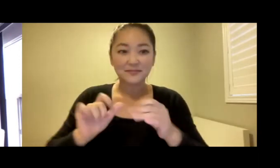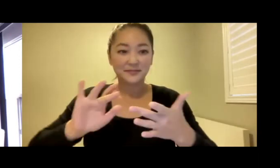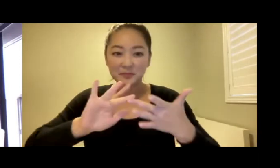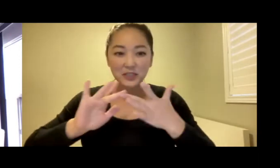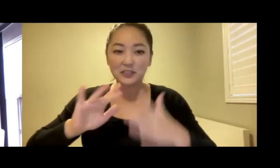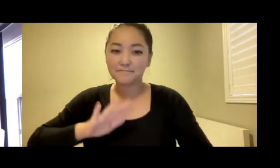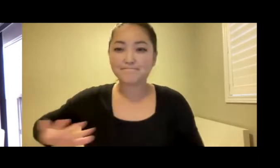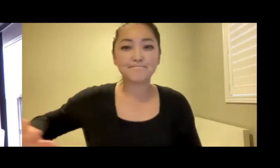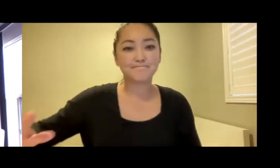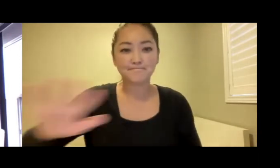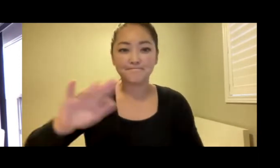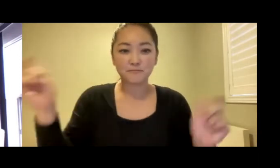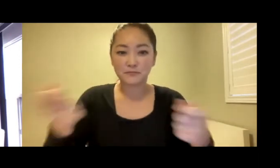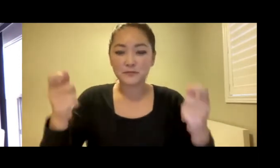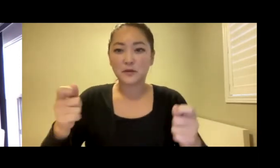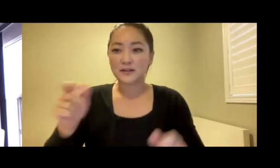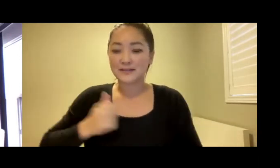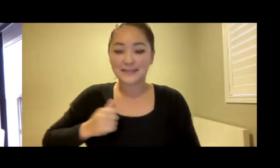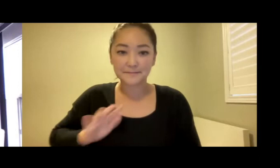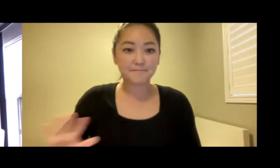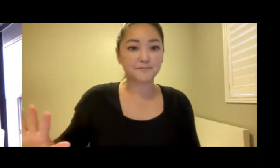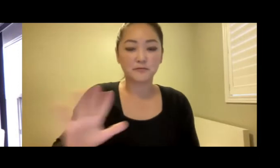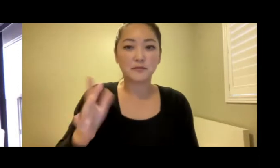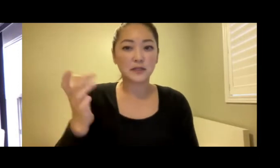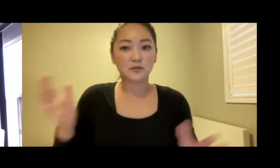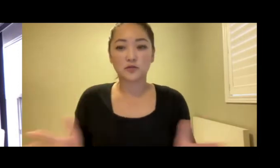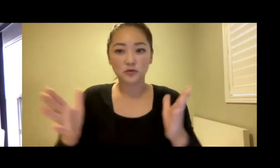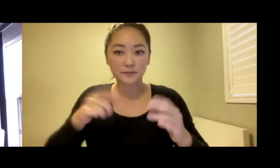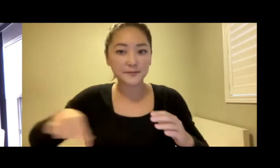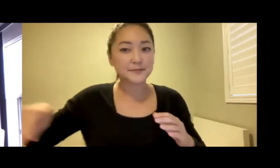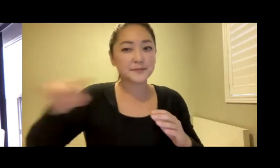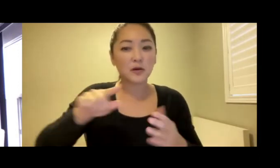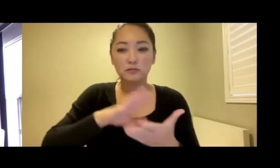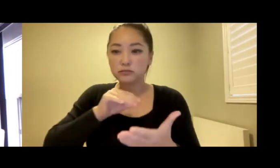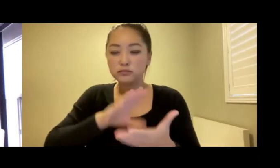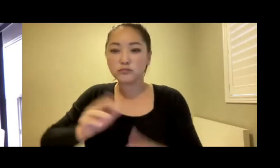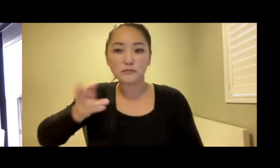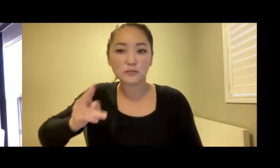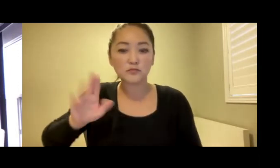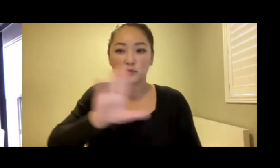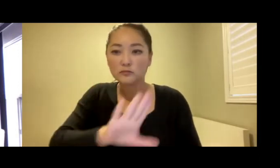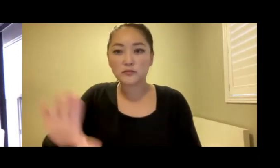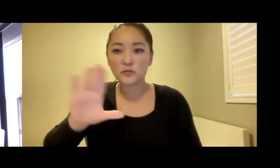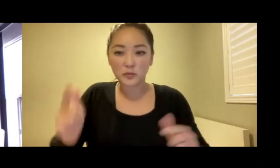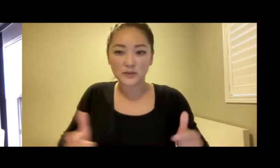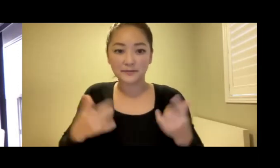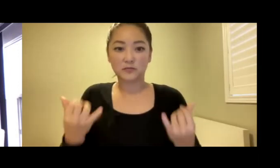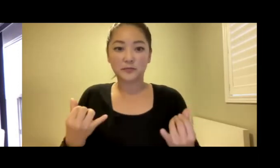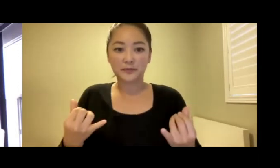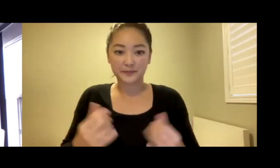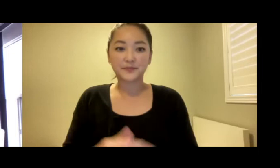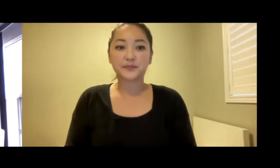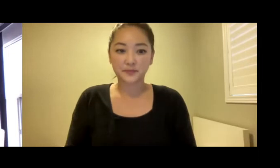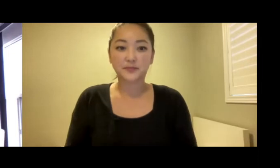Canada-wide, we encourage audiences to learn the specific histories and stories of the lands they are settled on.